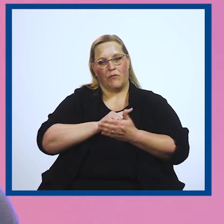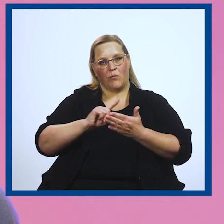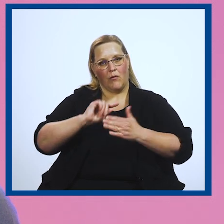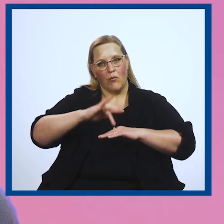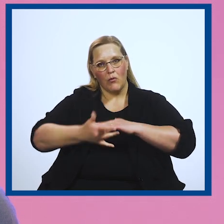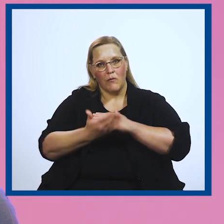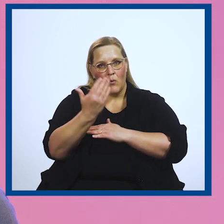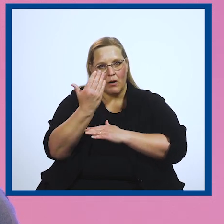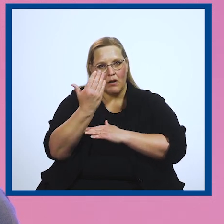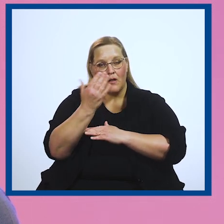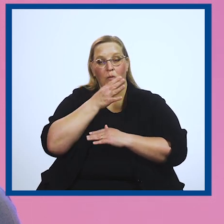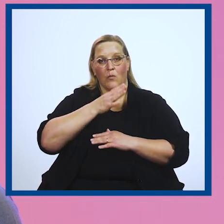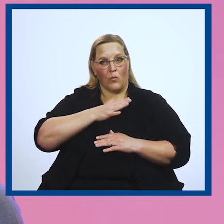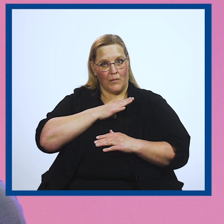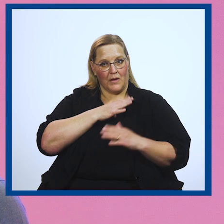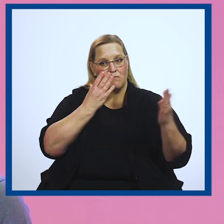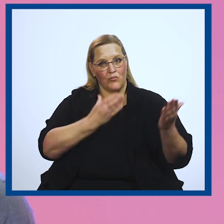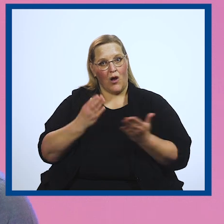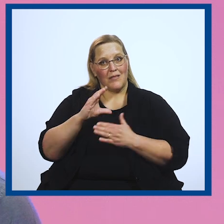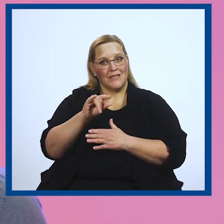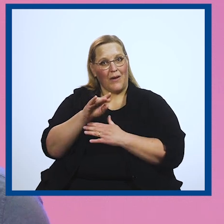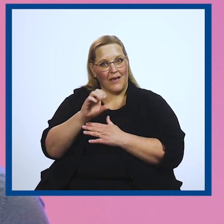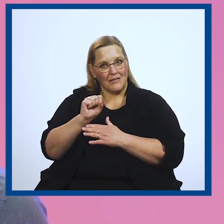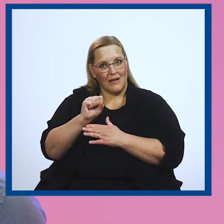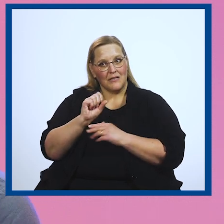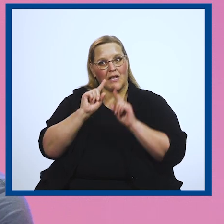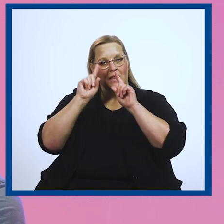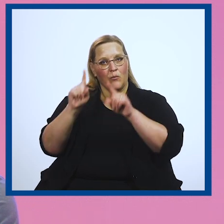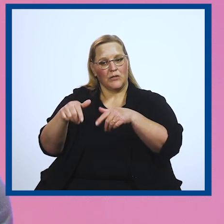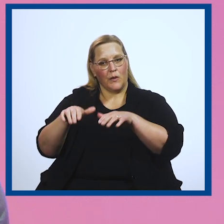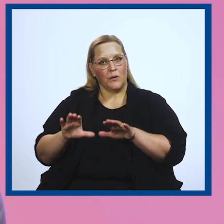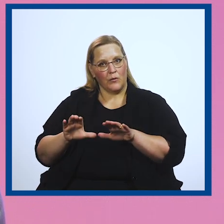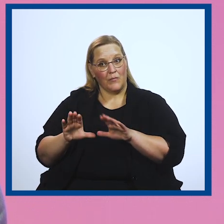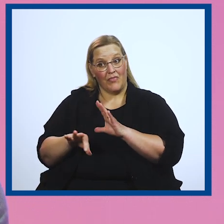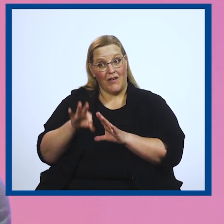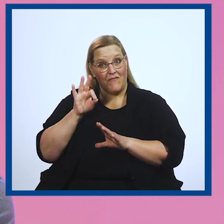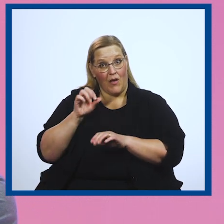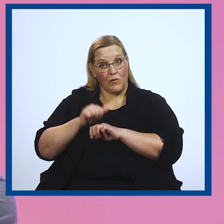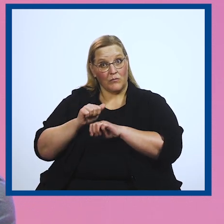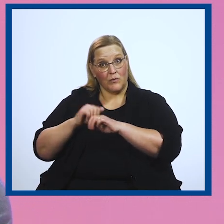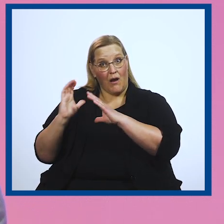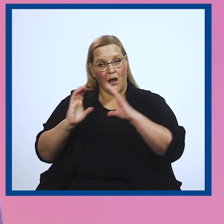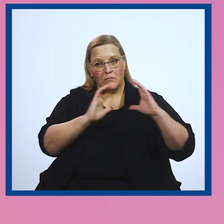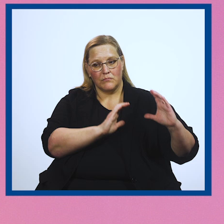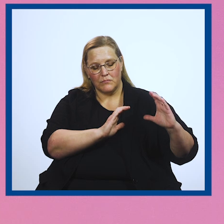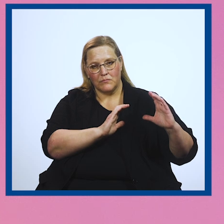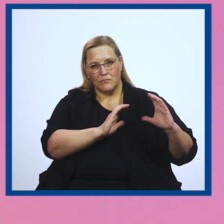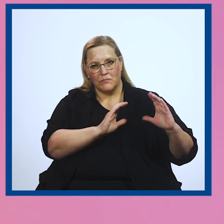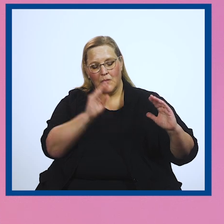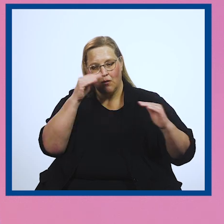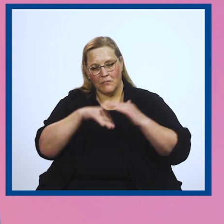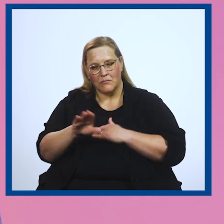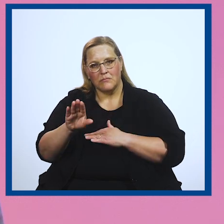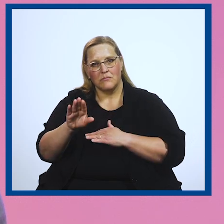early in the morning, the women took the spices they had prepared and they went to the tomb. They found the stone rolled away from the tomb,